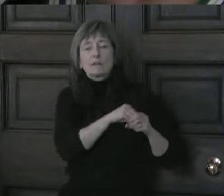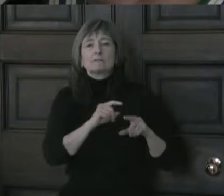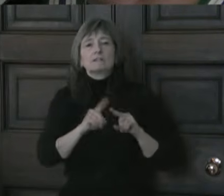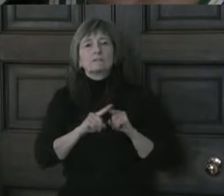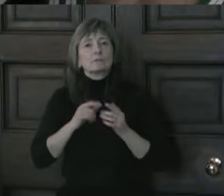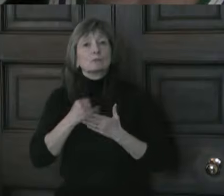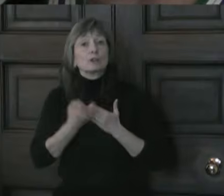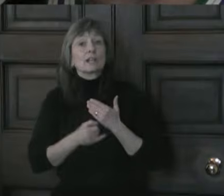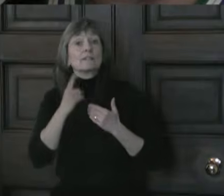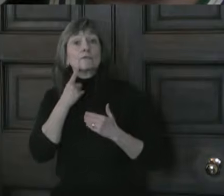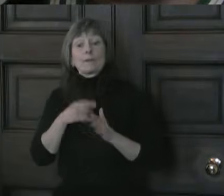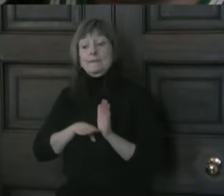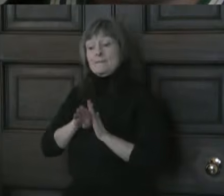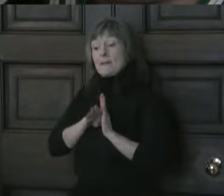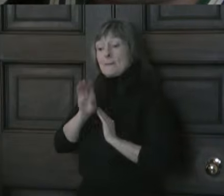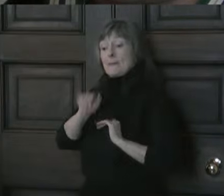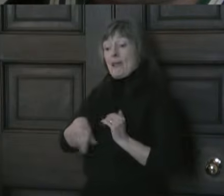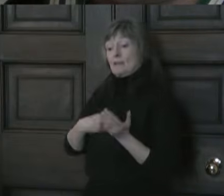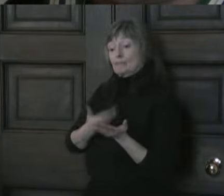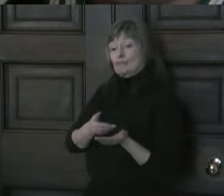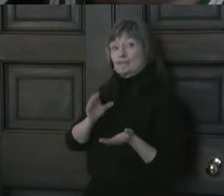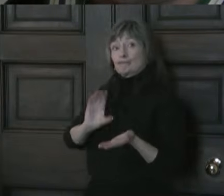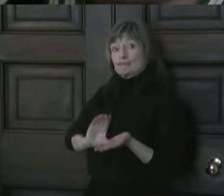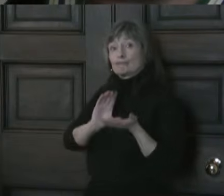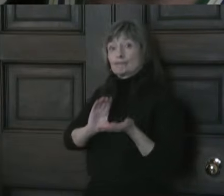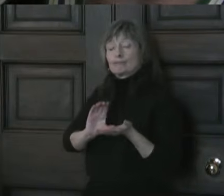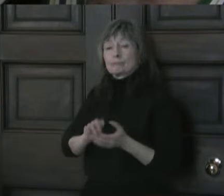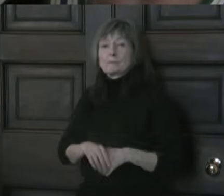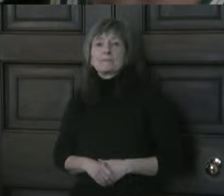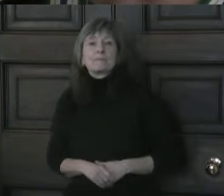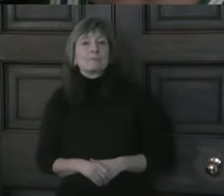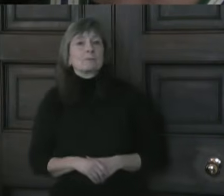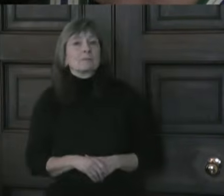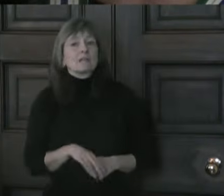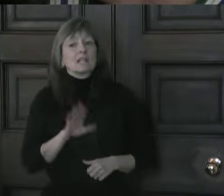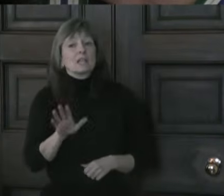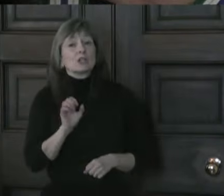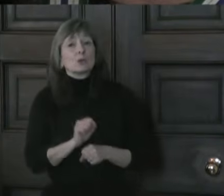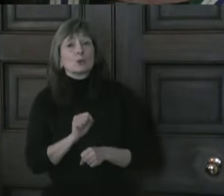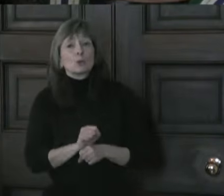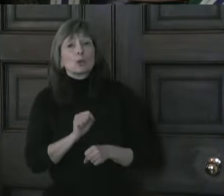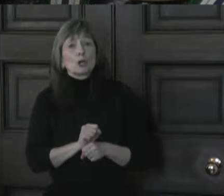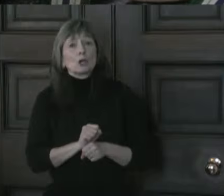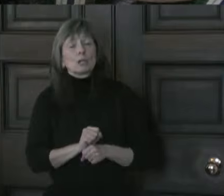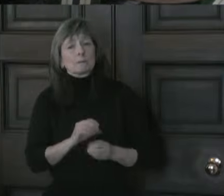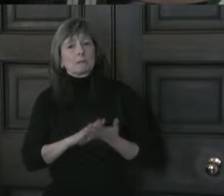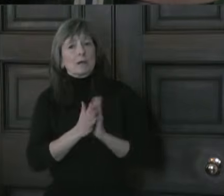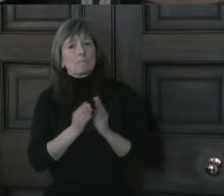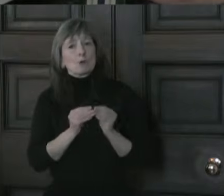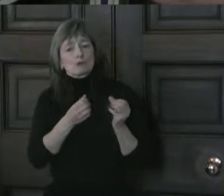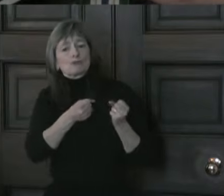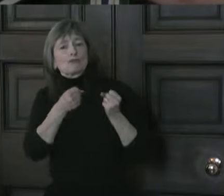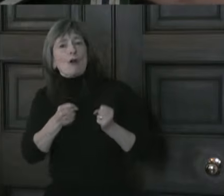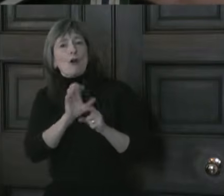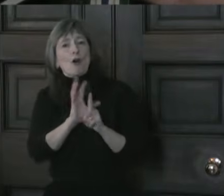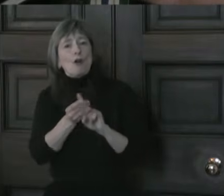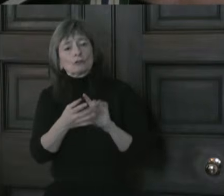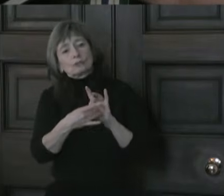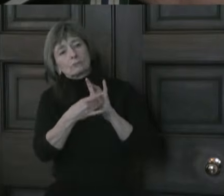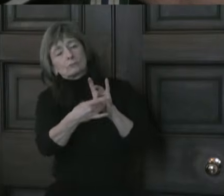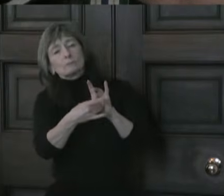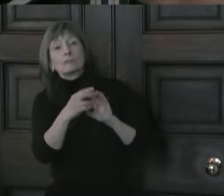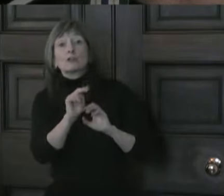the development of this landmark collection. His work has strengthened cultural ties between Newfoundland